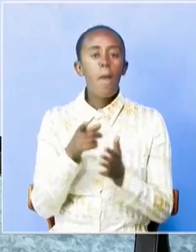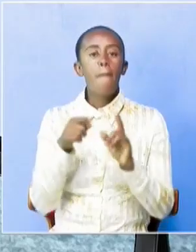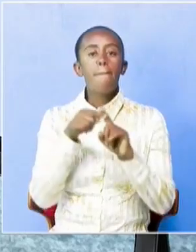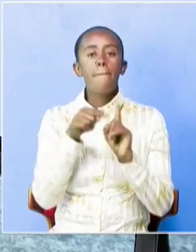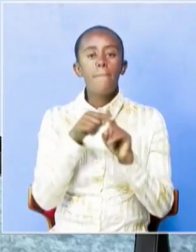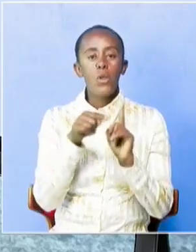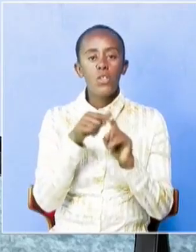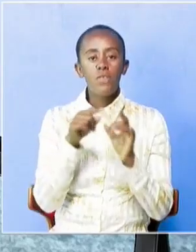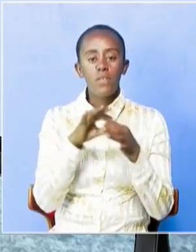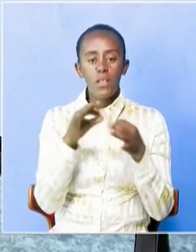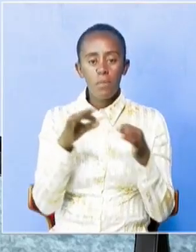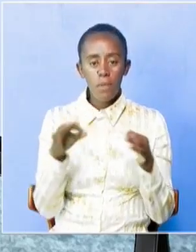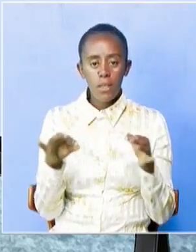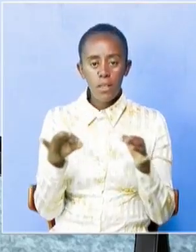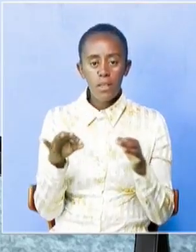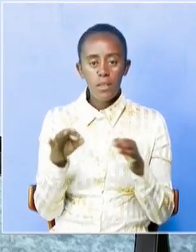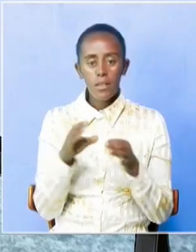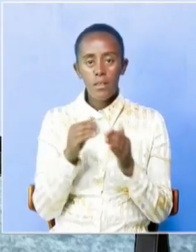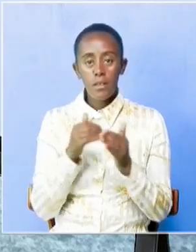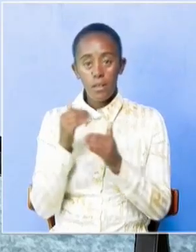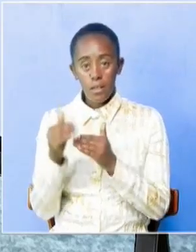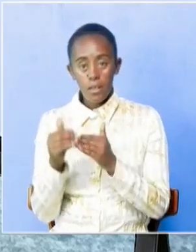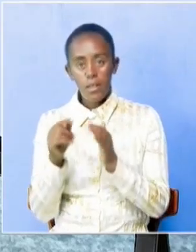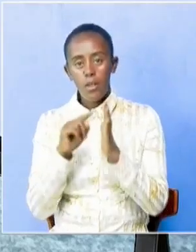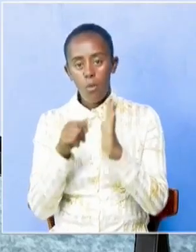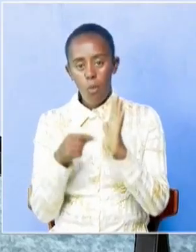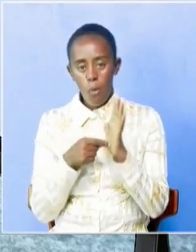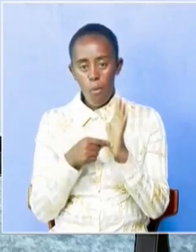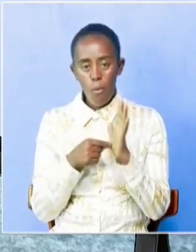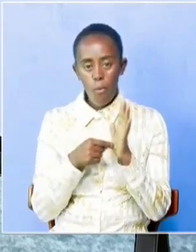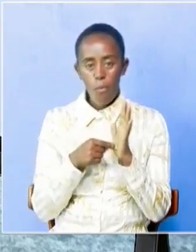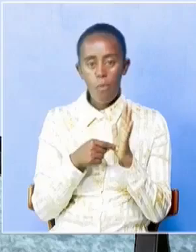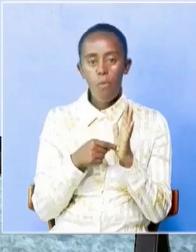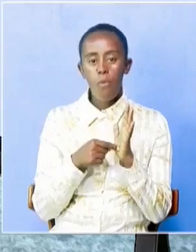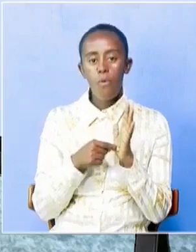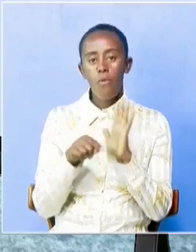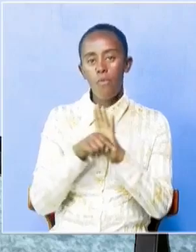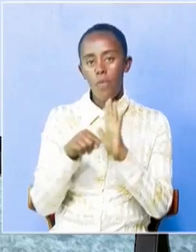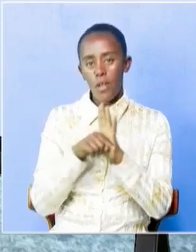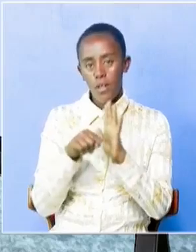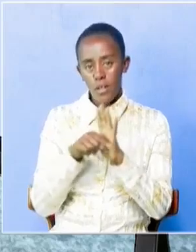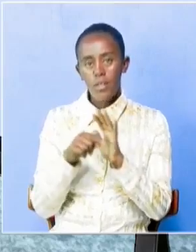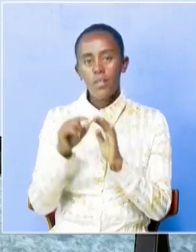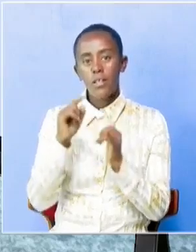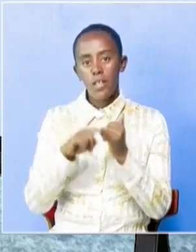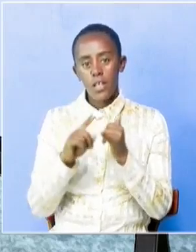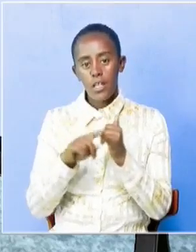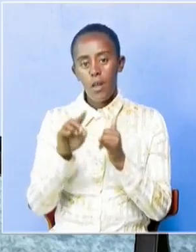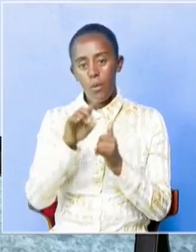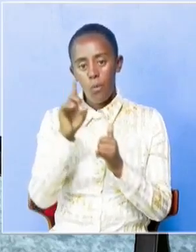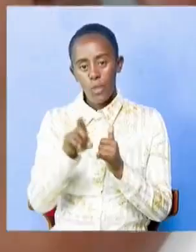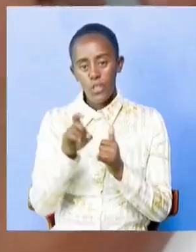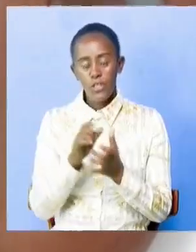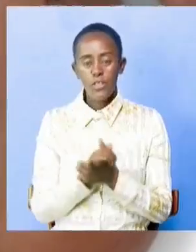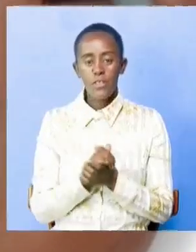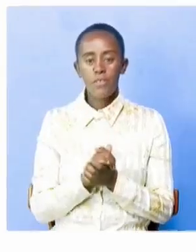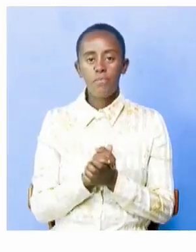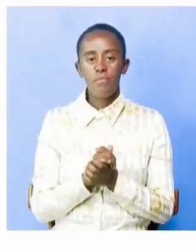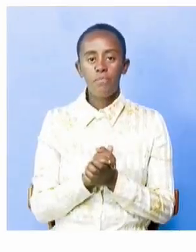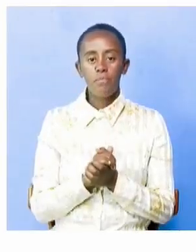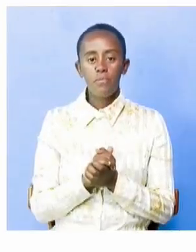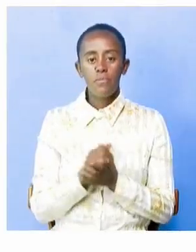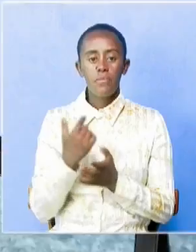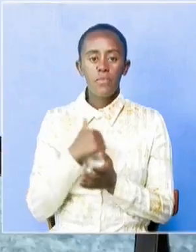positive statement, and then we have a comma, and then we have a negative tag question. We